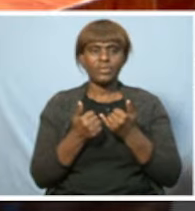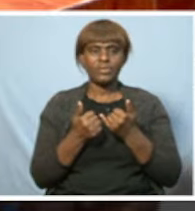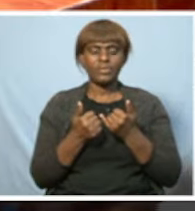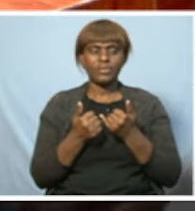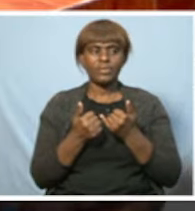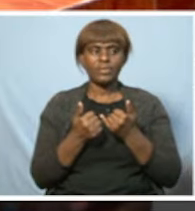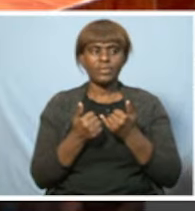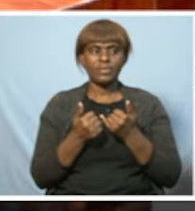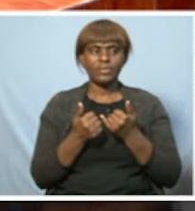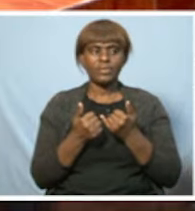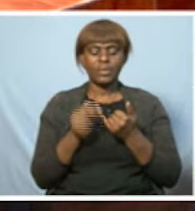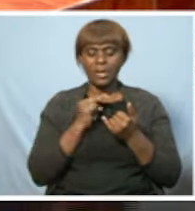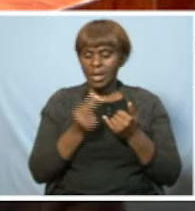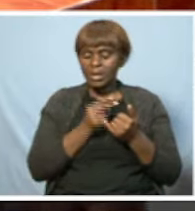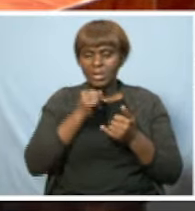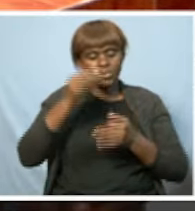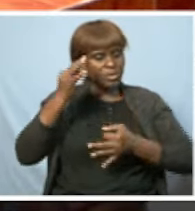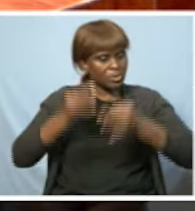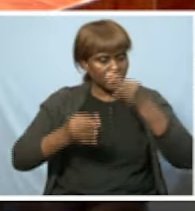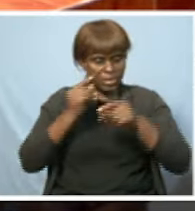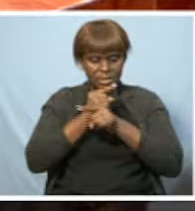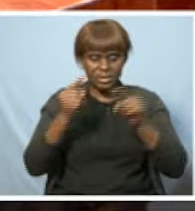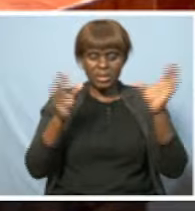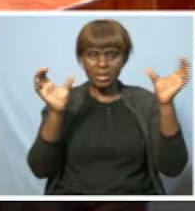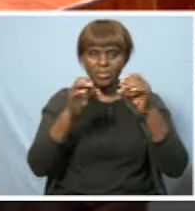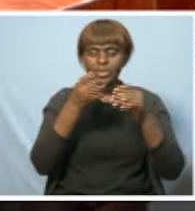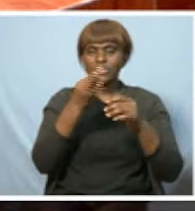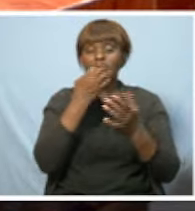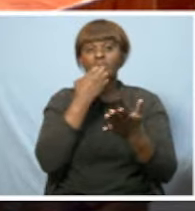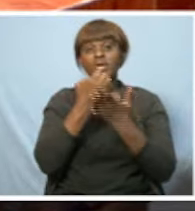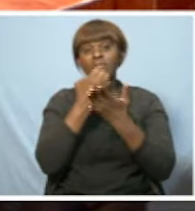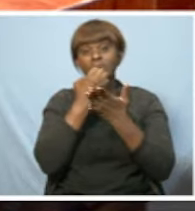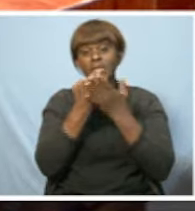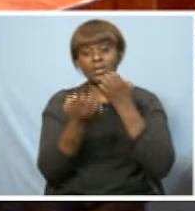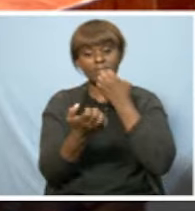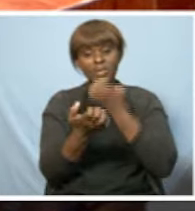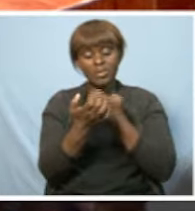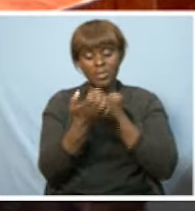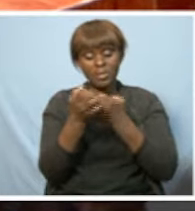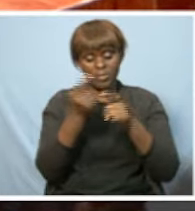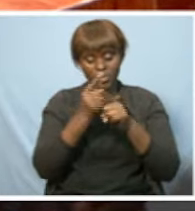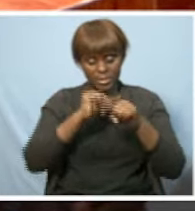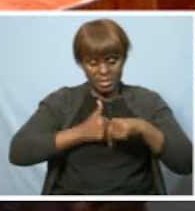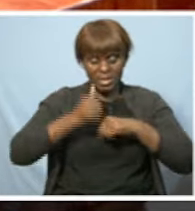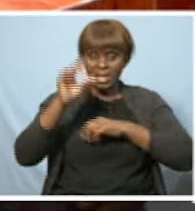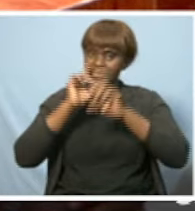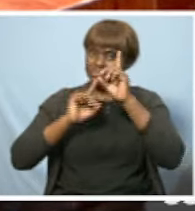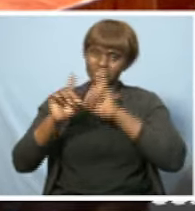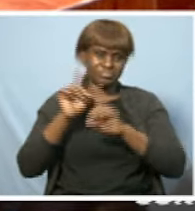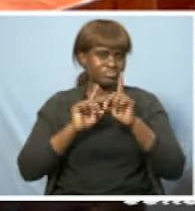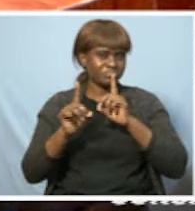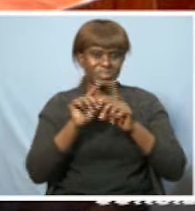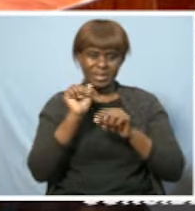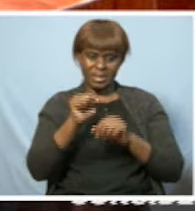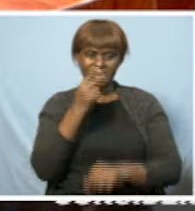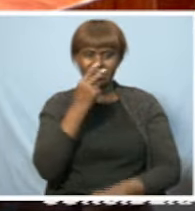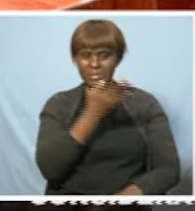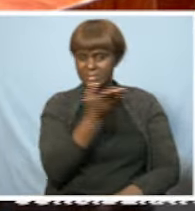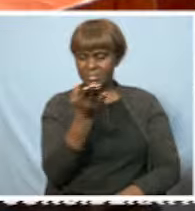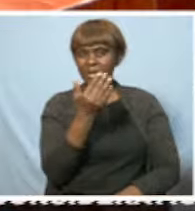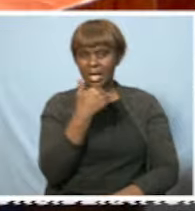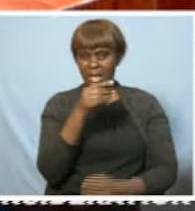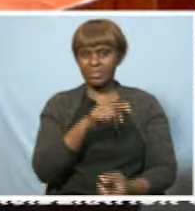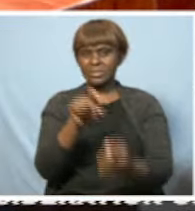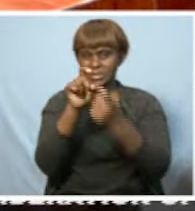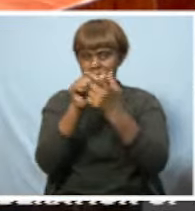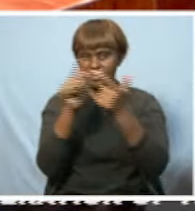we are not a court, but just a committee of evidence. But from our interaction, we can see that you have challenges